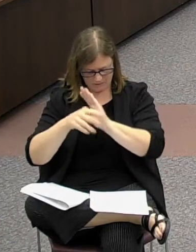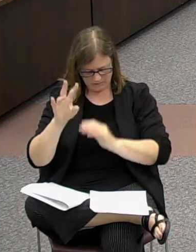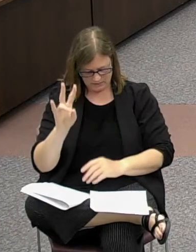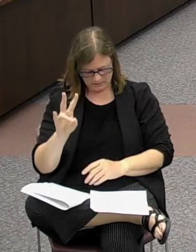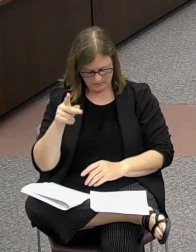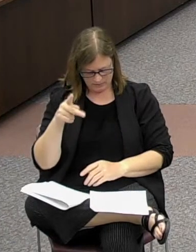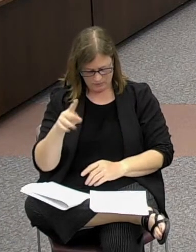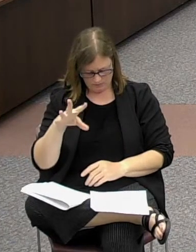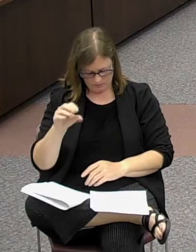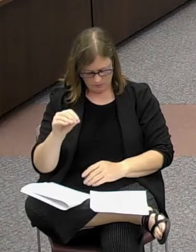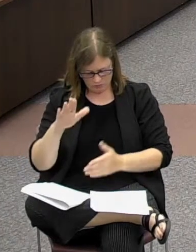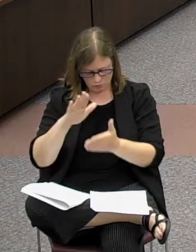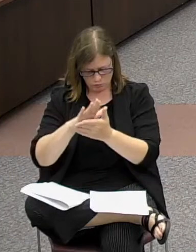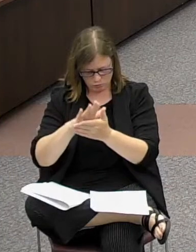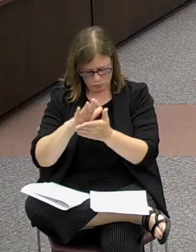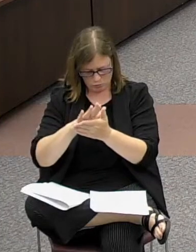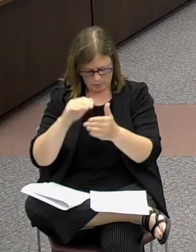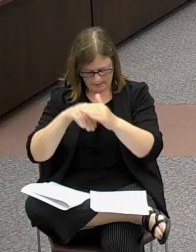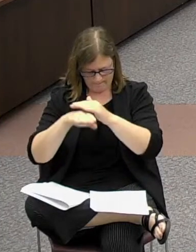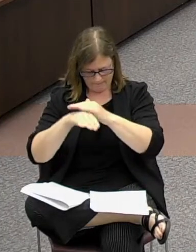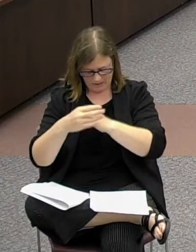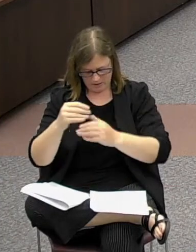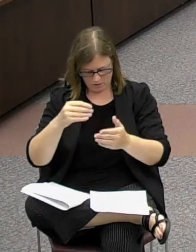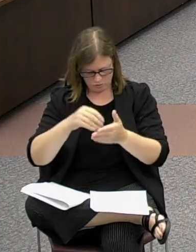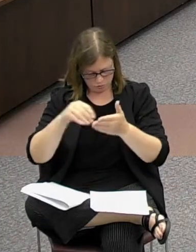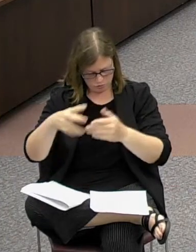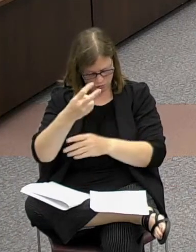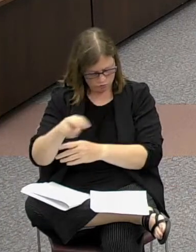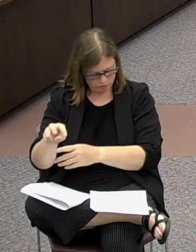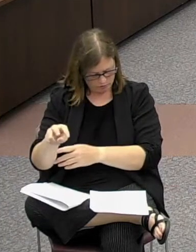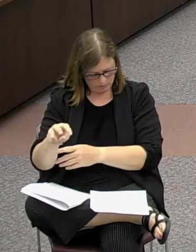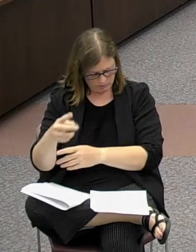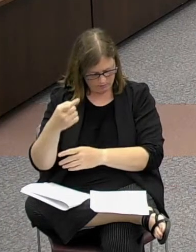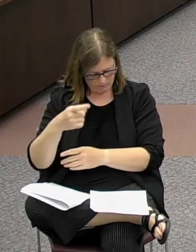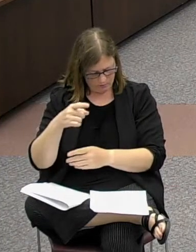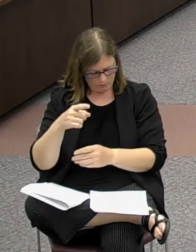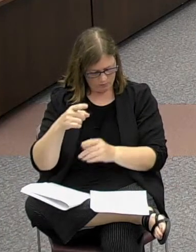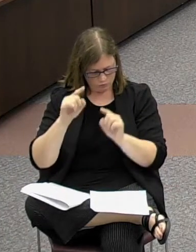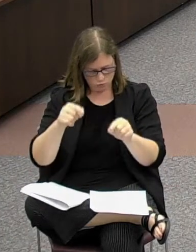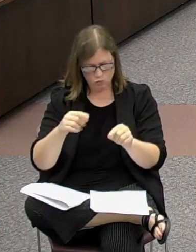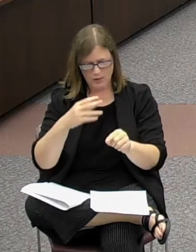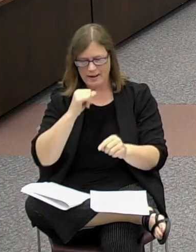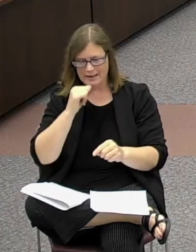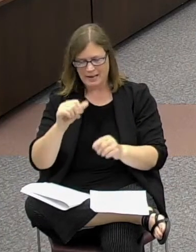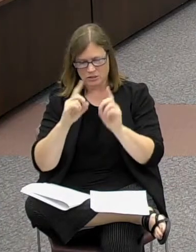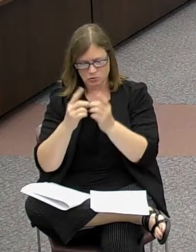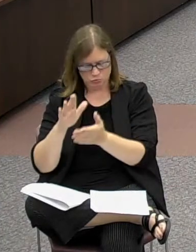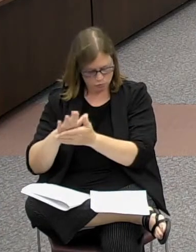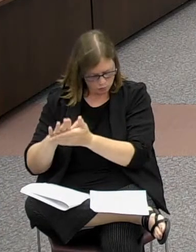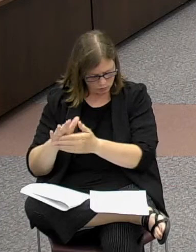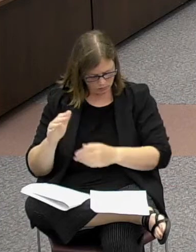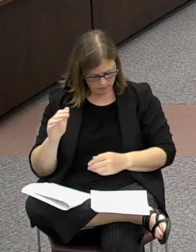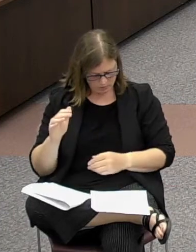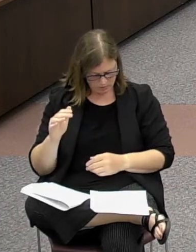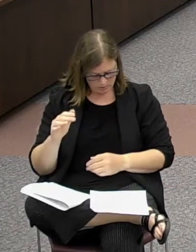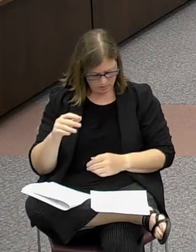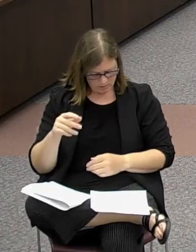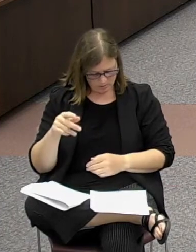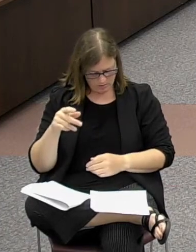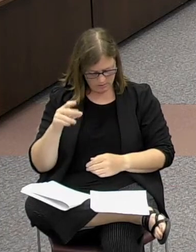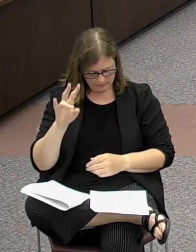school admissions and student transfers to and from non-district schools. Policy